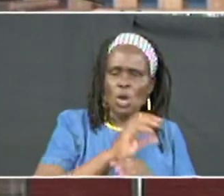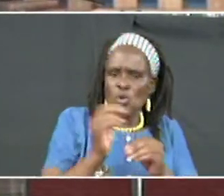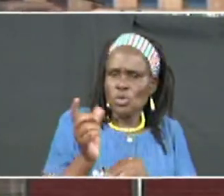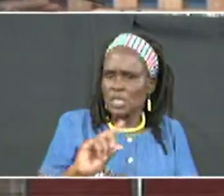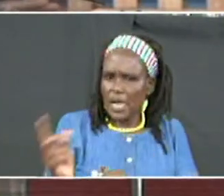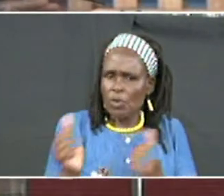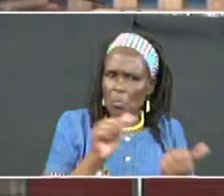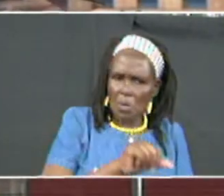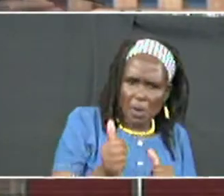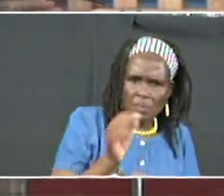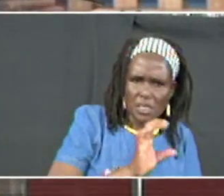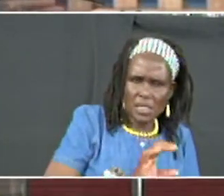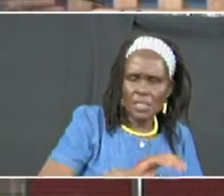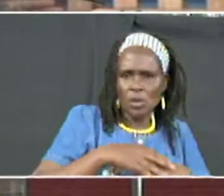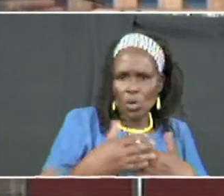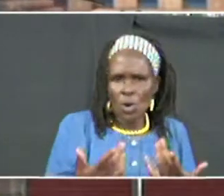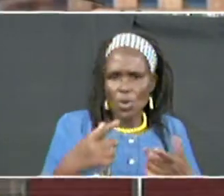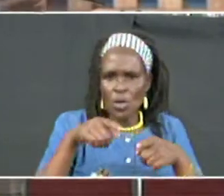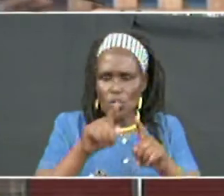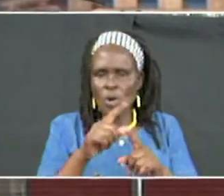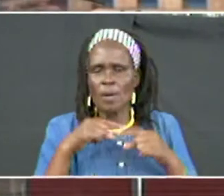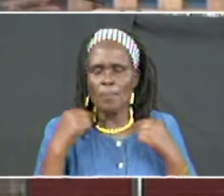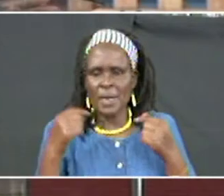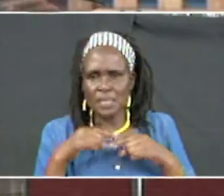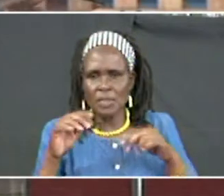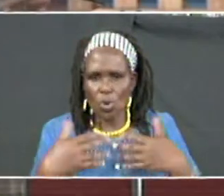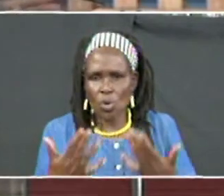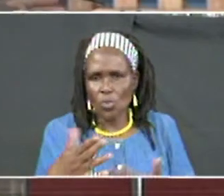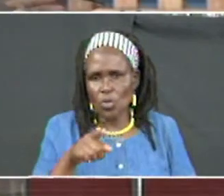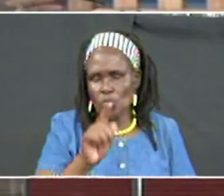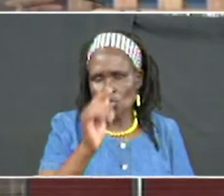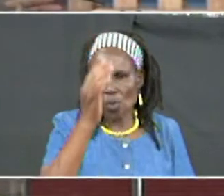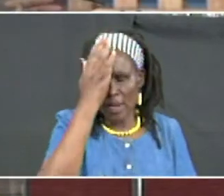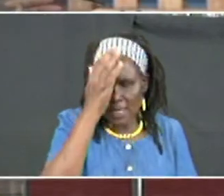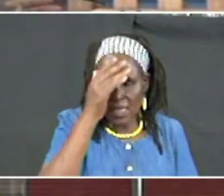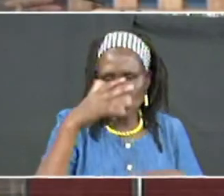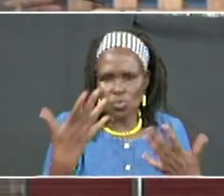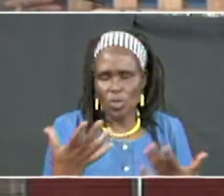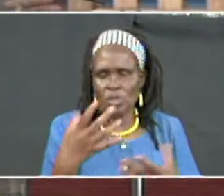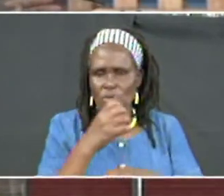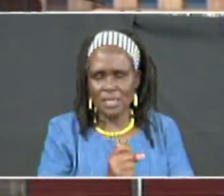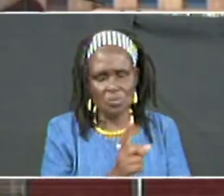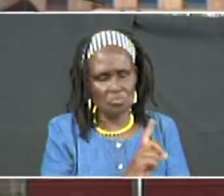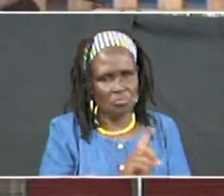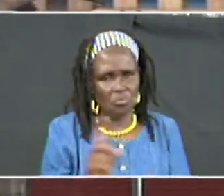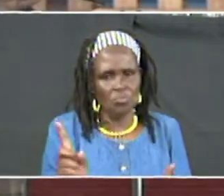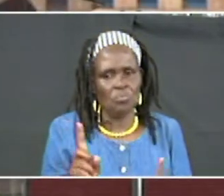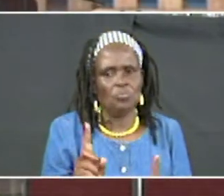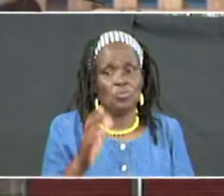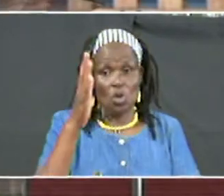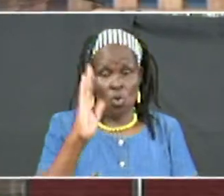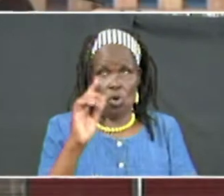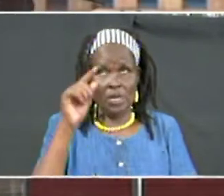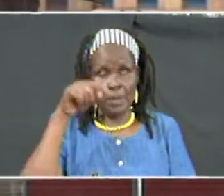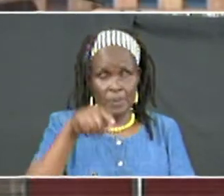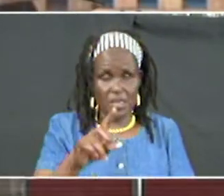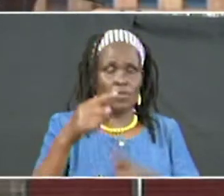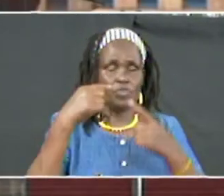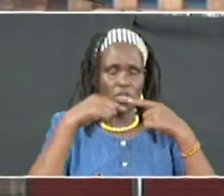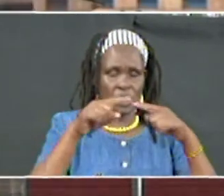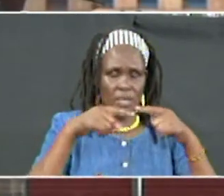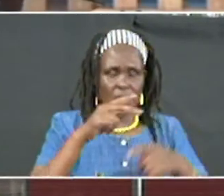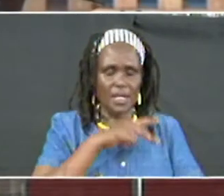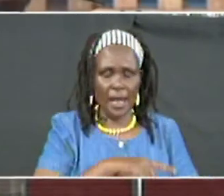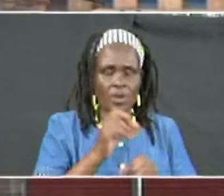not your pastors, not your elders, not your trustees. No, God himself declares the kind of